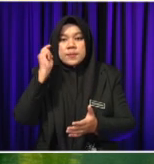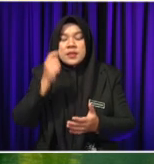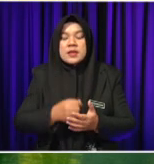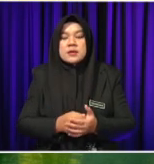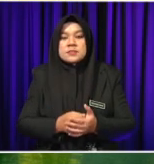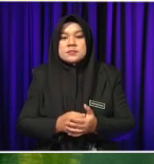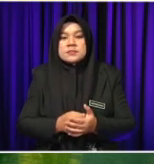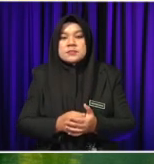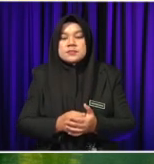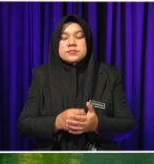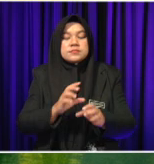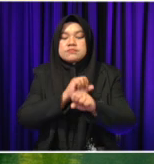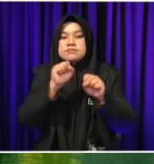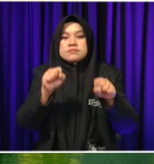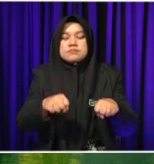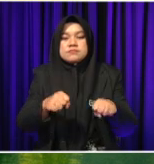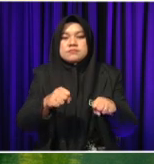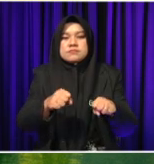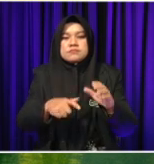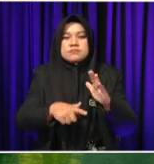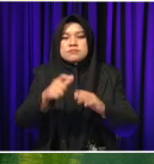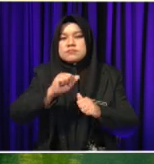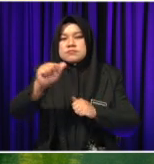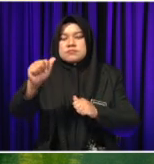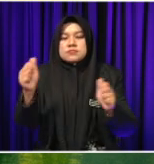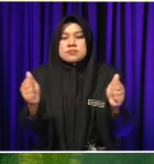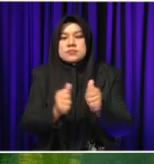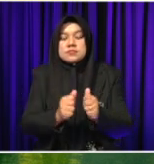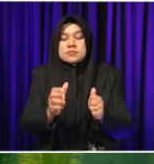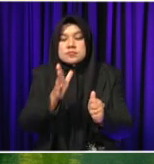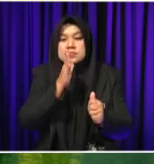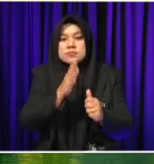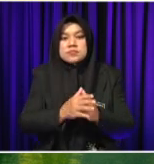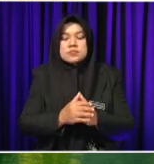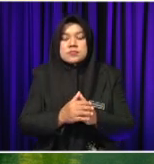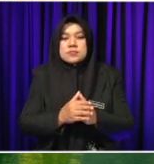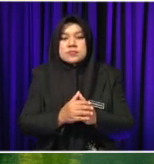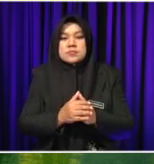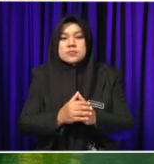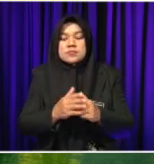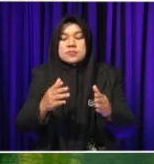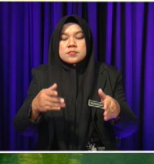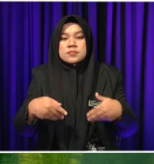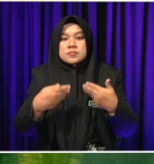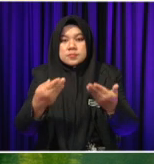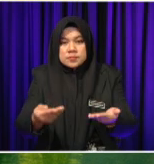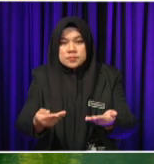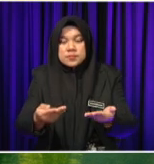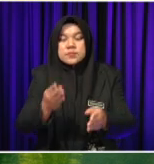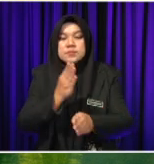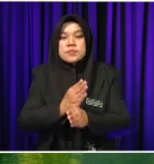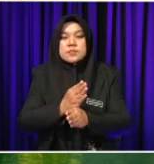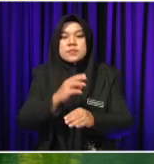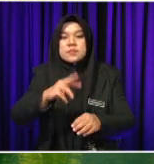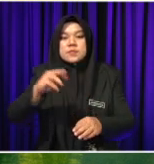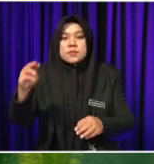we can never go away without mom. Mix or match, where the idea generator allows students, pupils out there to